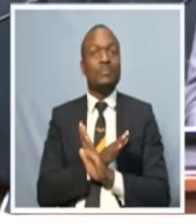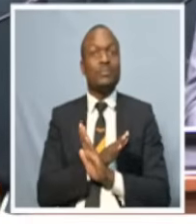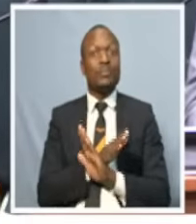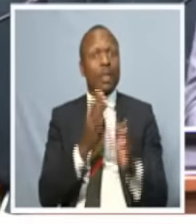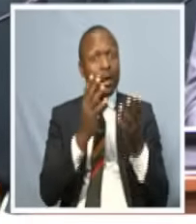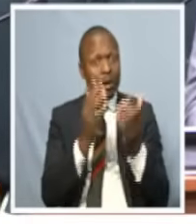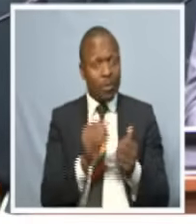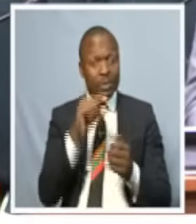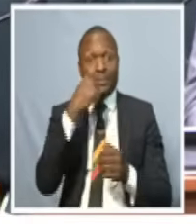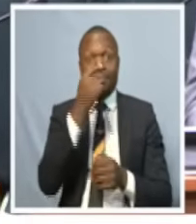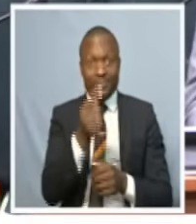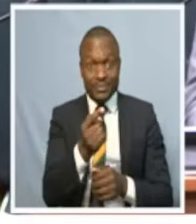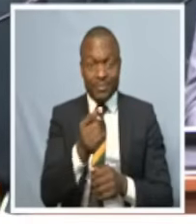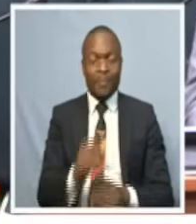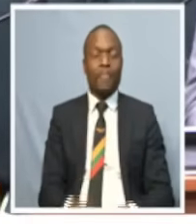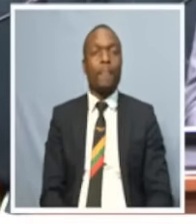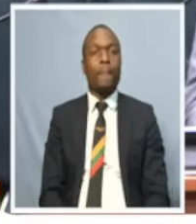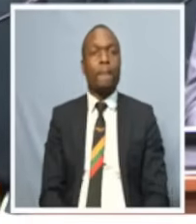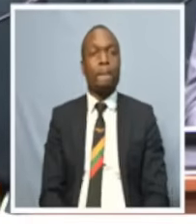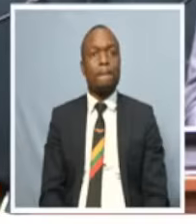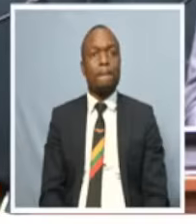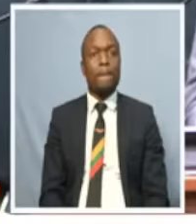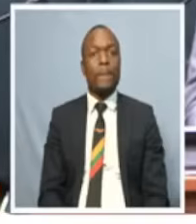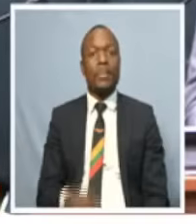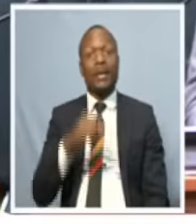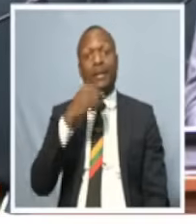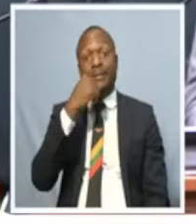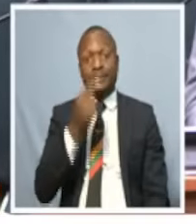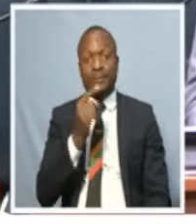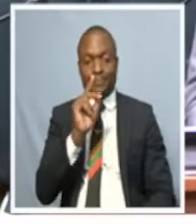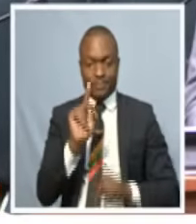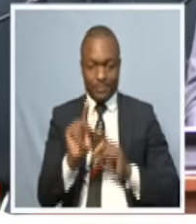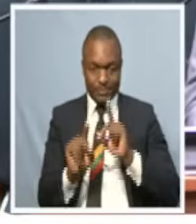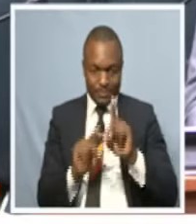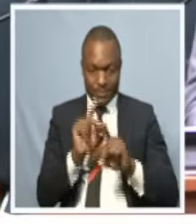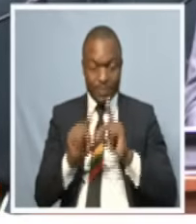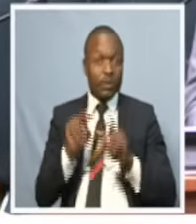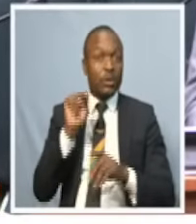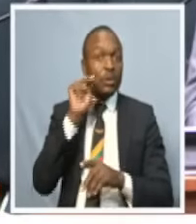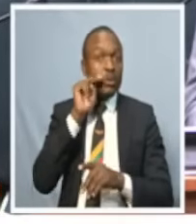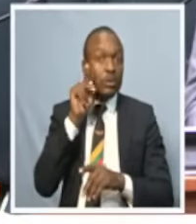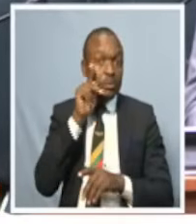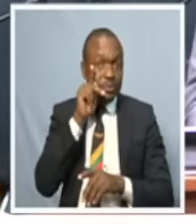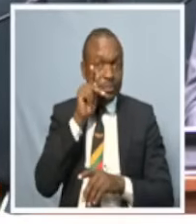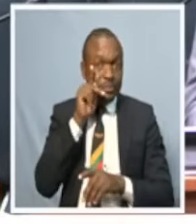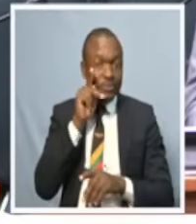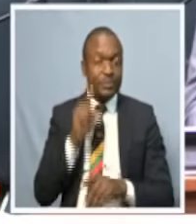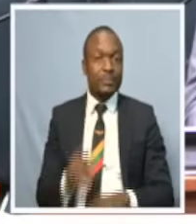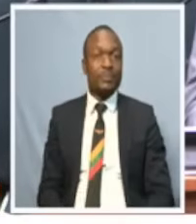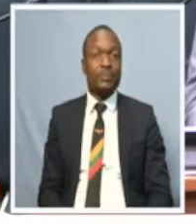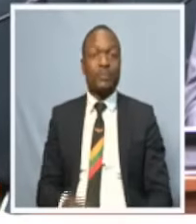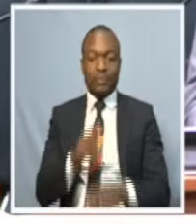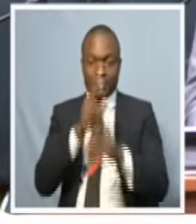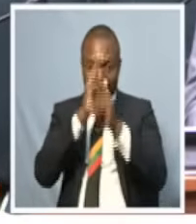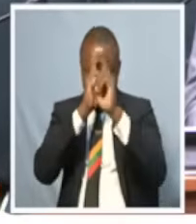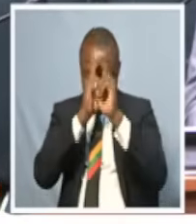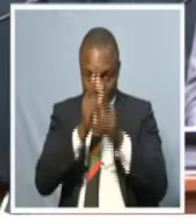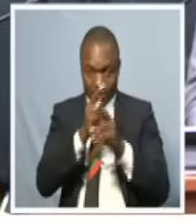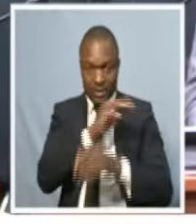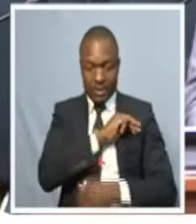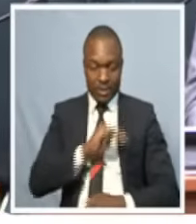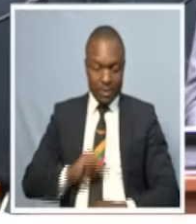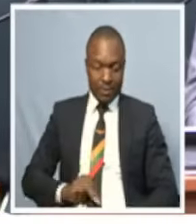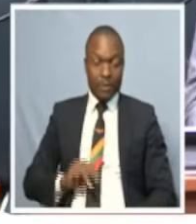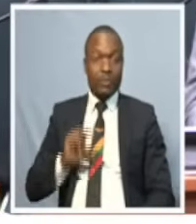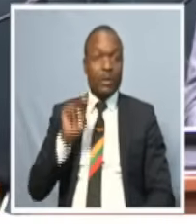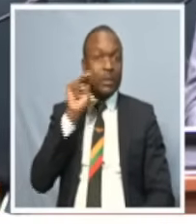And I want to state and say to the people of Nakonde that the Honorable Member of Parliament